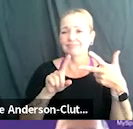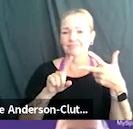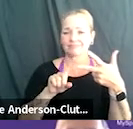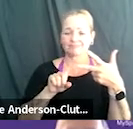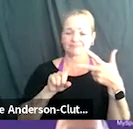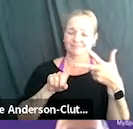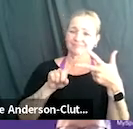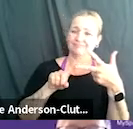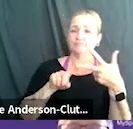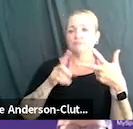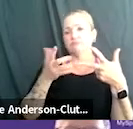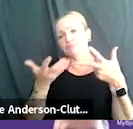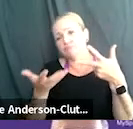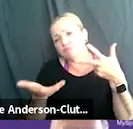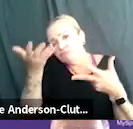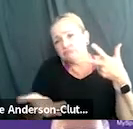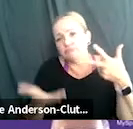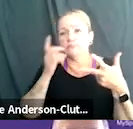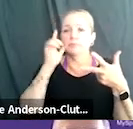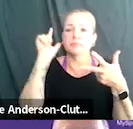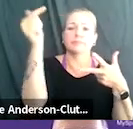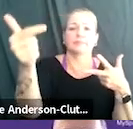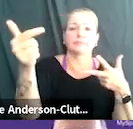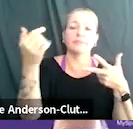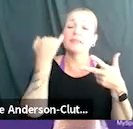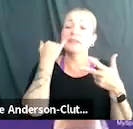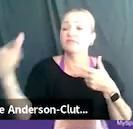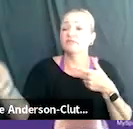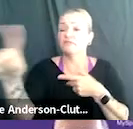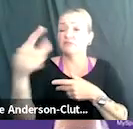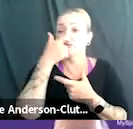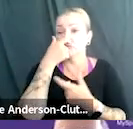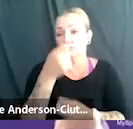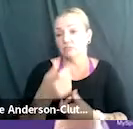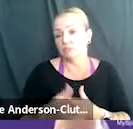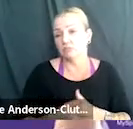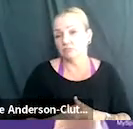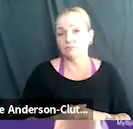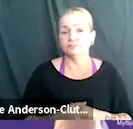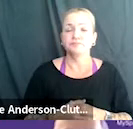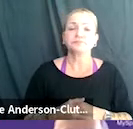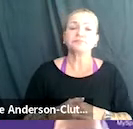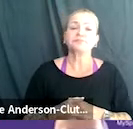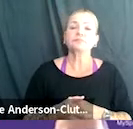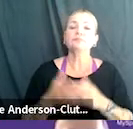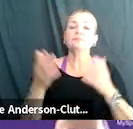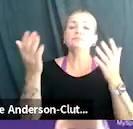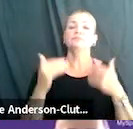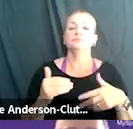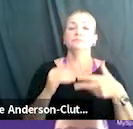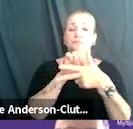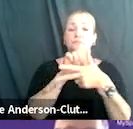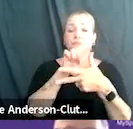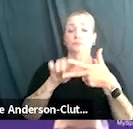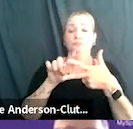to. So this is sort of what I want to cover today. So conceptualizations of ritualistic behavior in